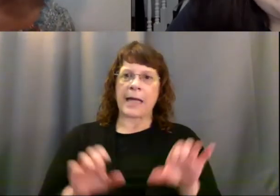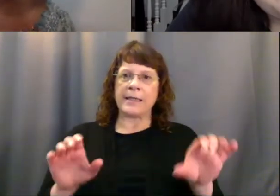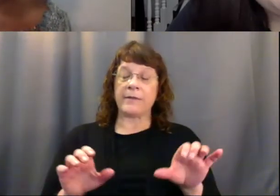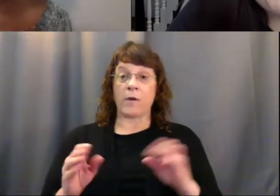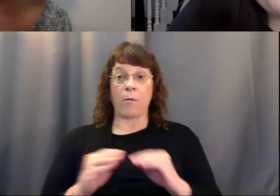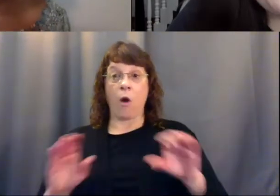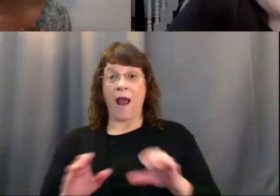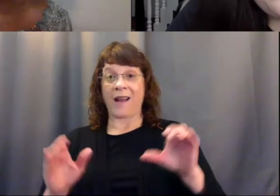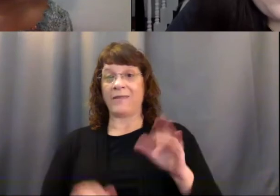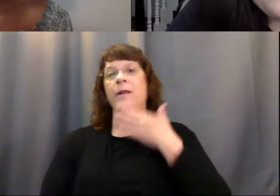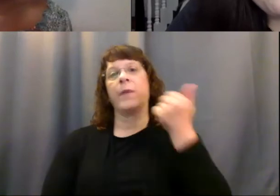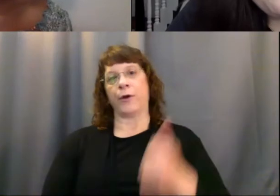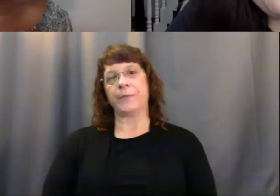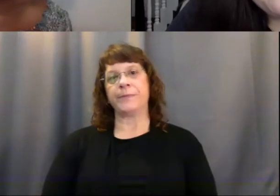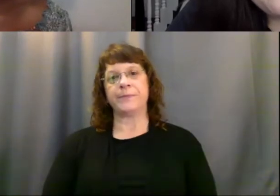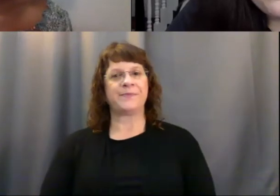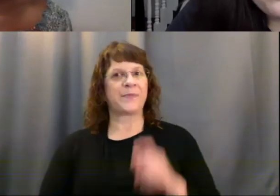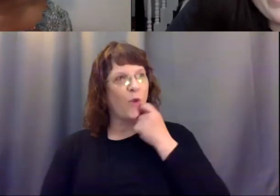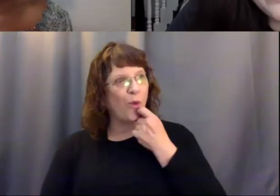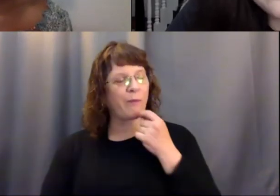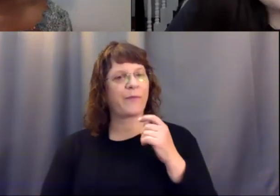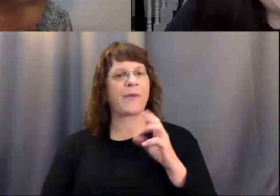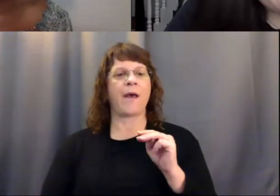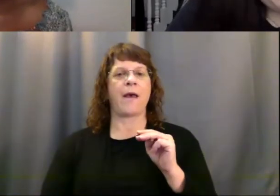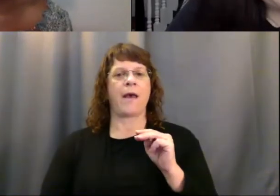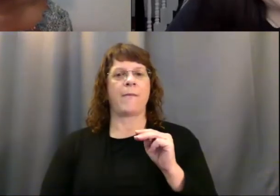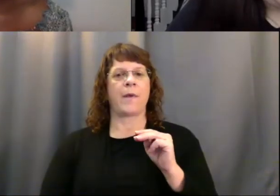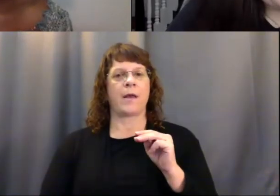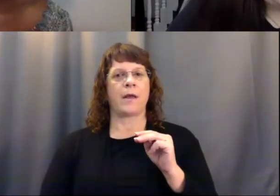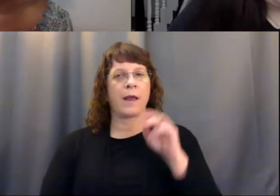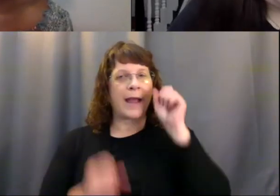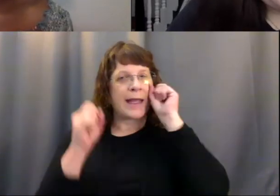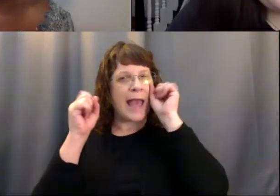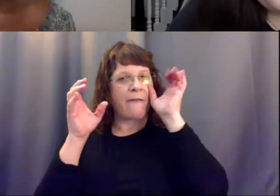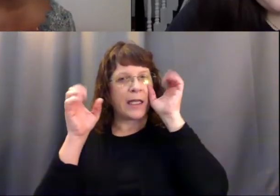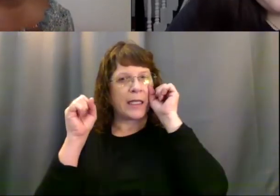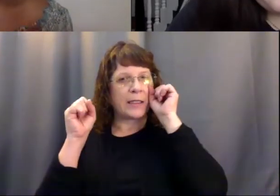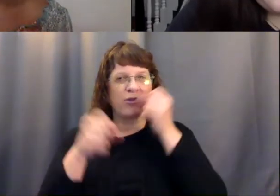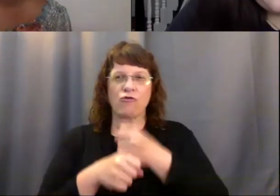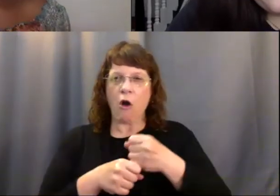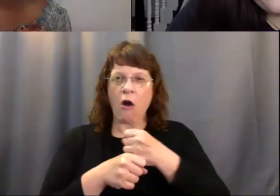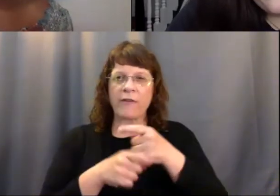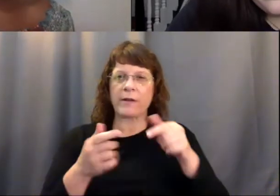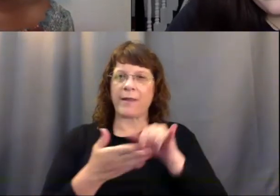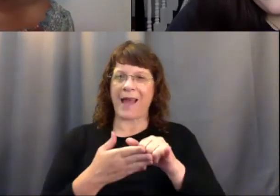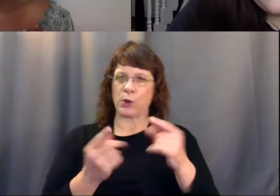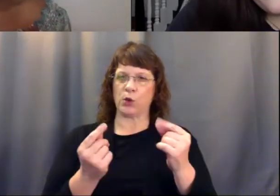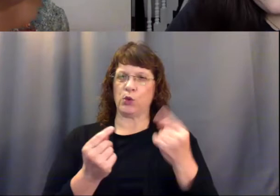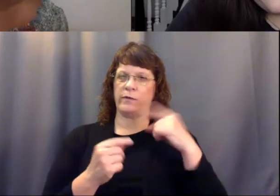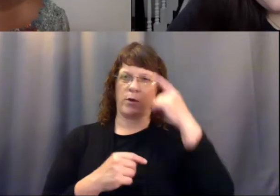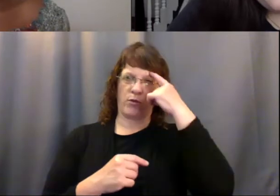better. Cool. What does caffeine do to the brain? So caffeine